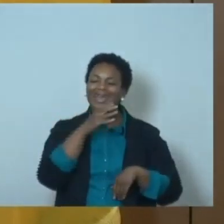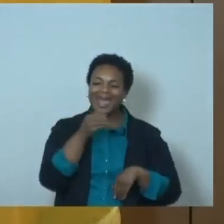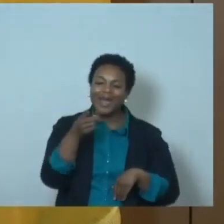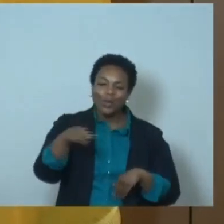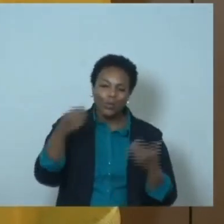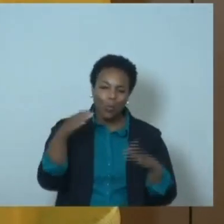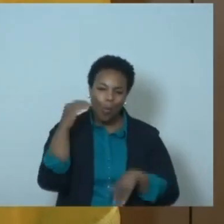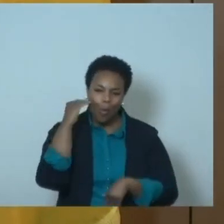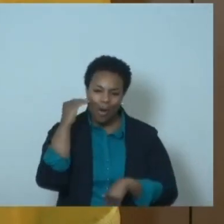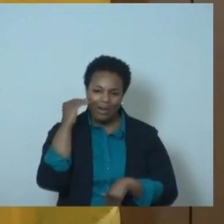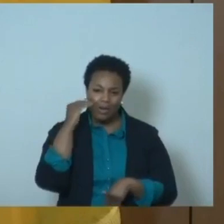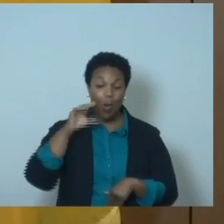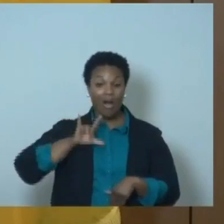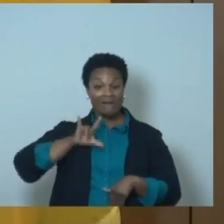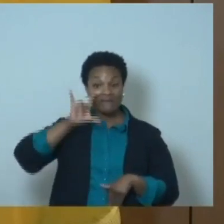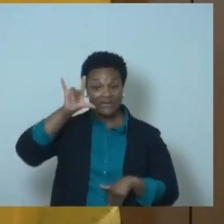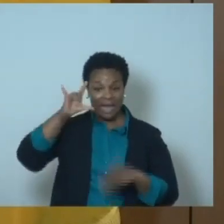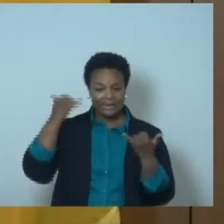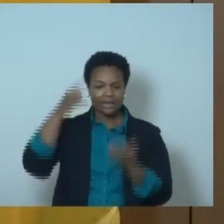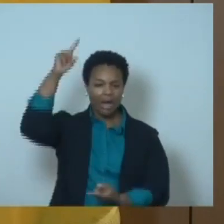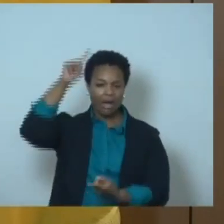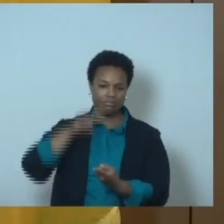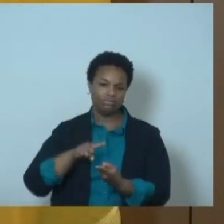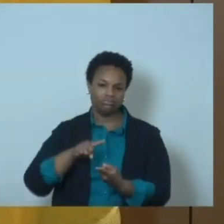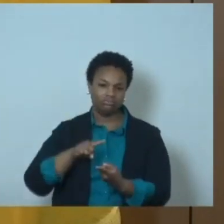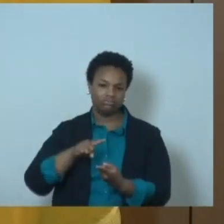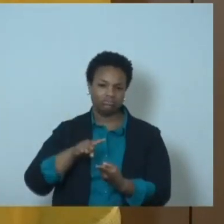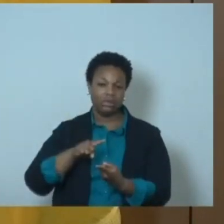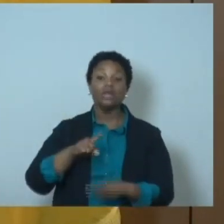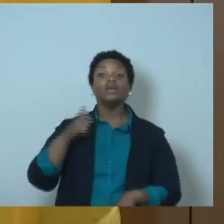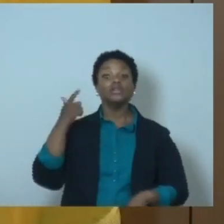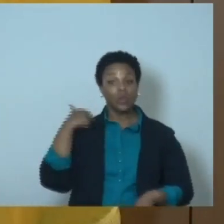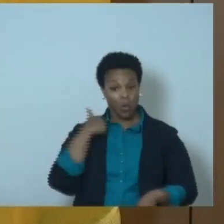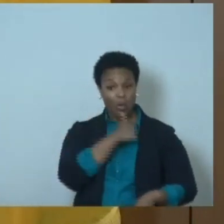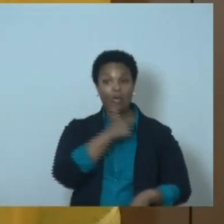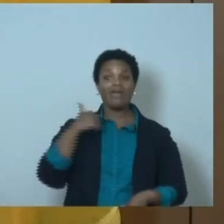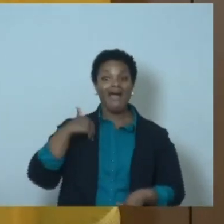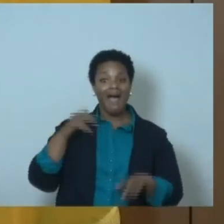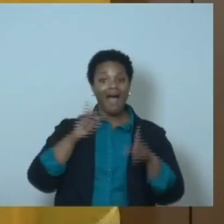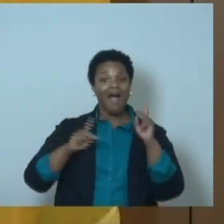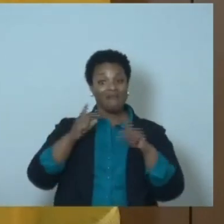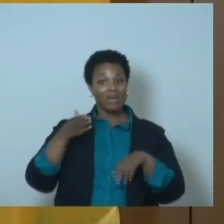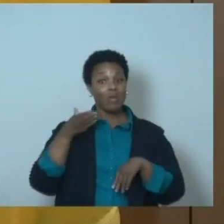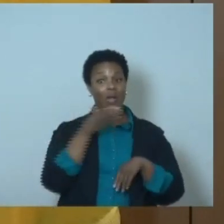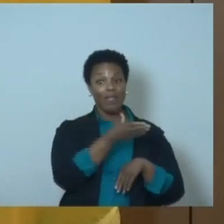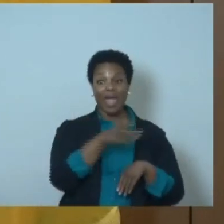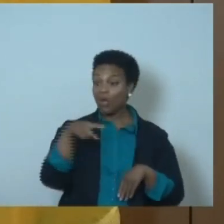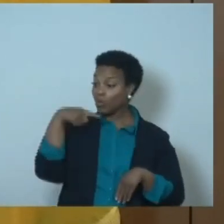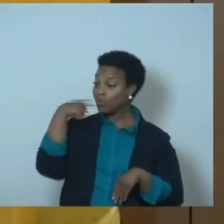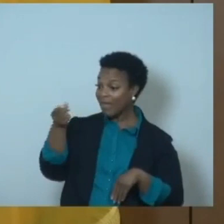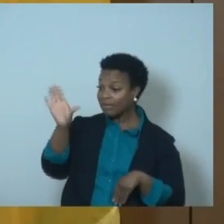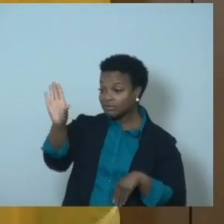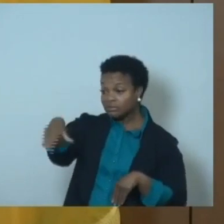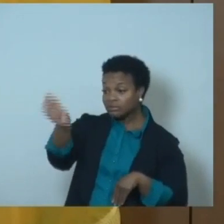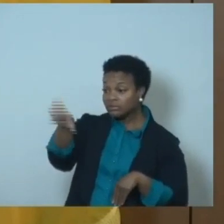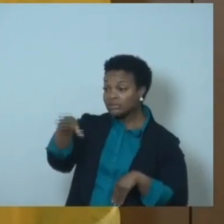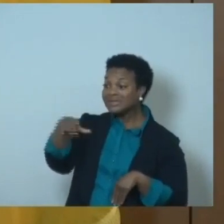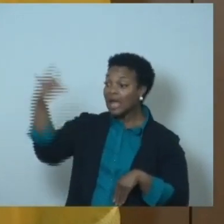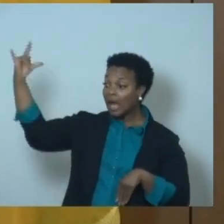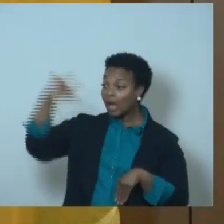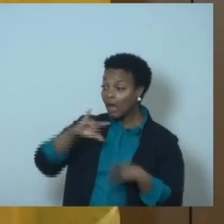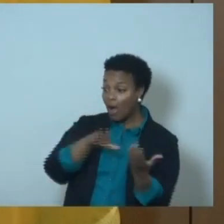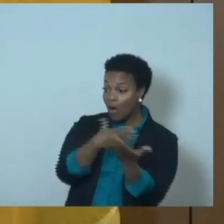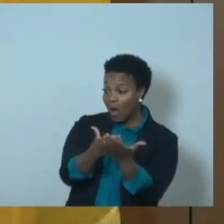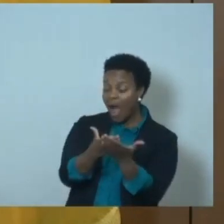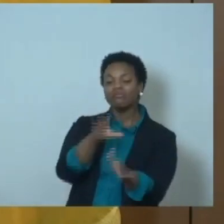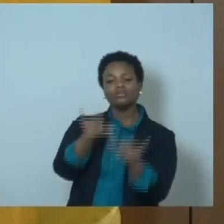have folks who are, and signage that tell people that they have to do a 2-week quarantine. Where we're able to enforce is by